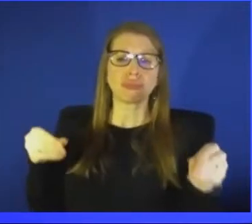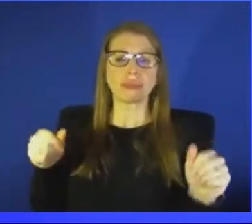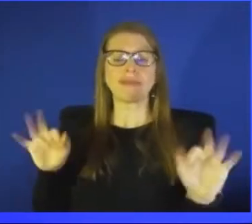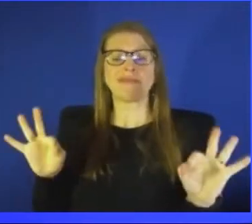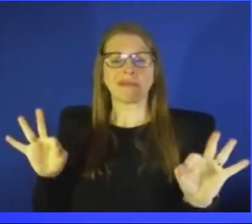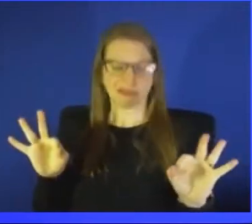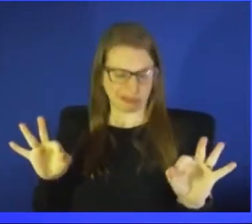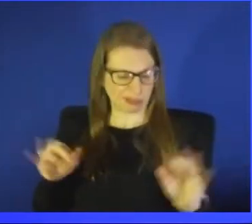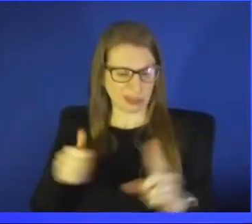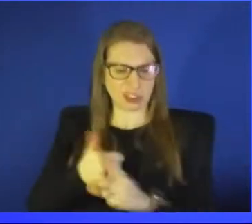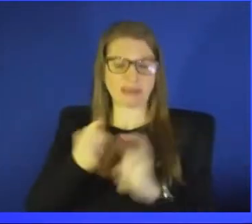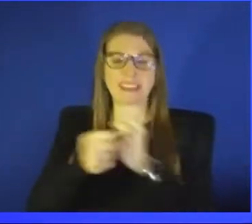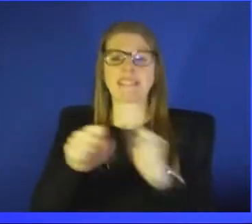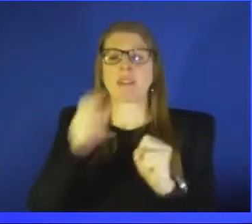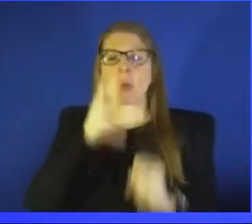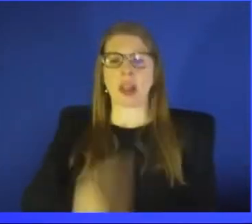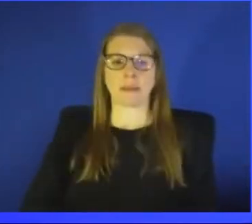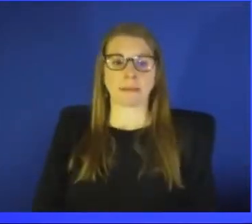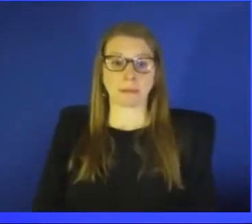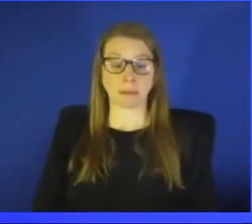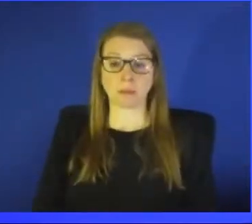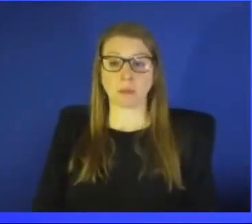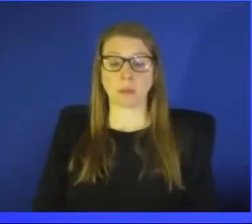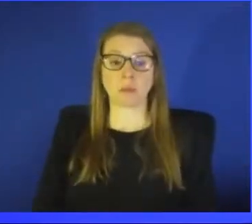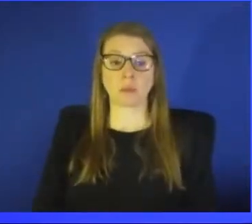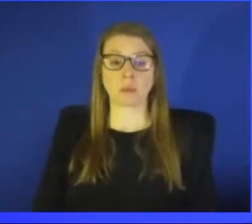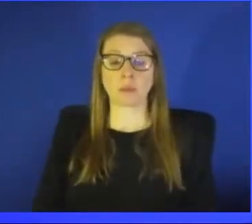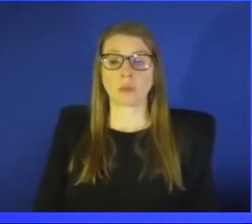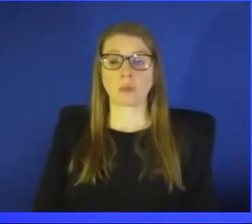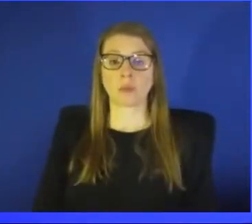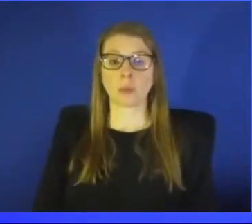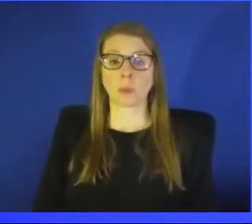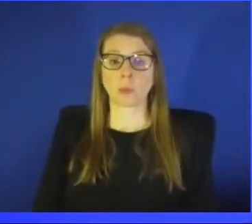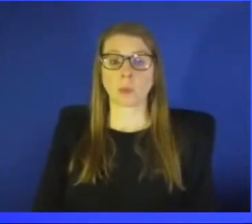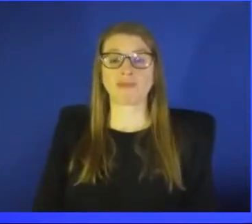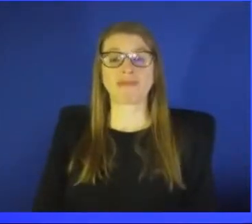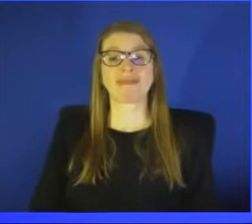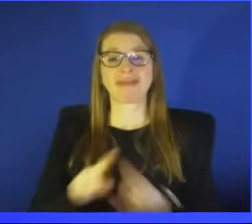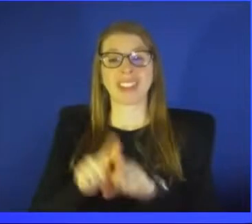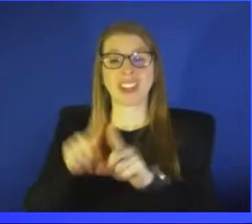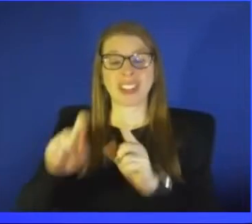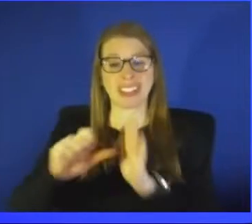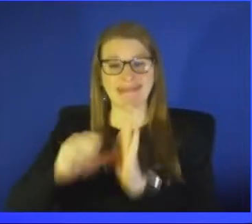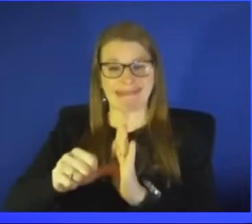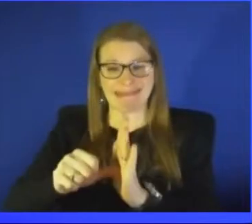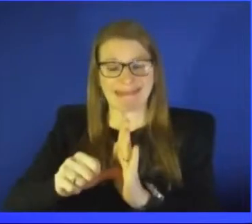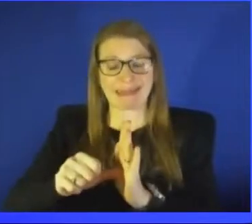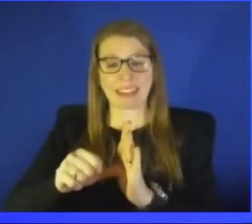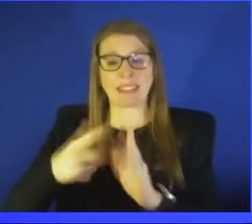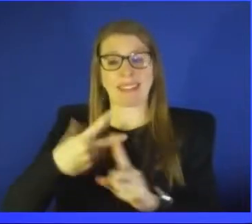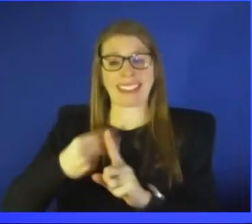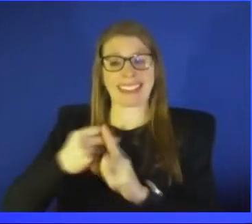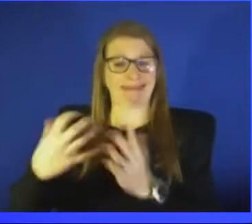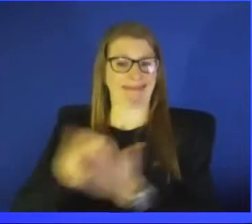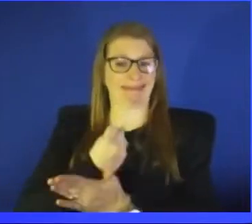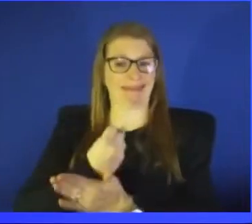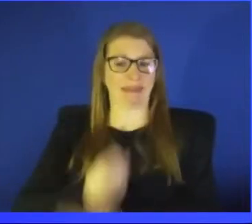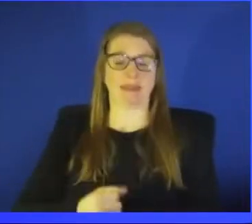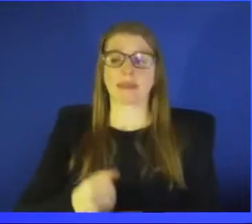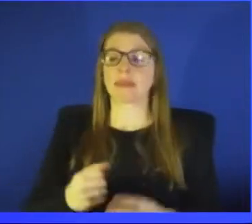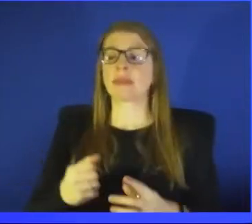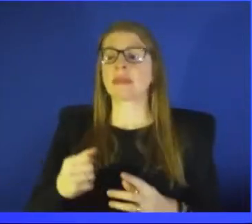safe. But of course, we always need to continue to endorse vaccination, and I think that's very important as well. So continue to be up to